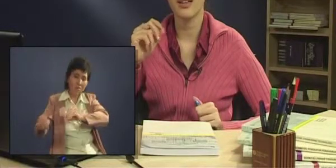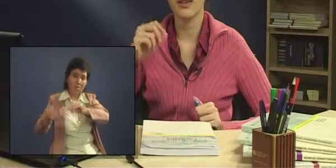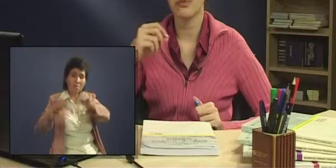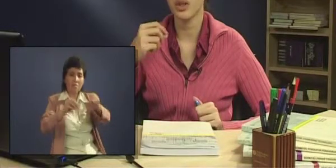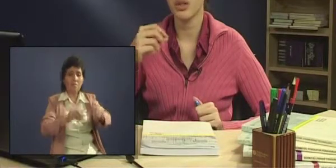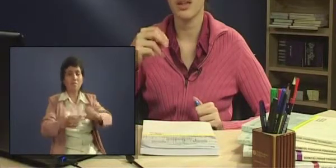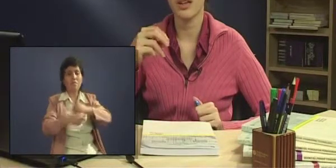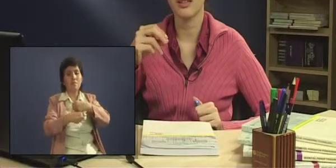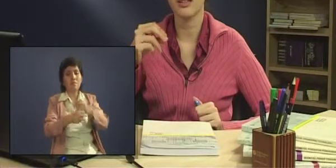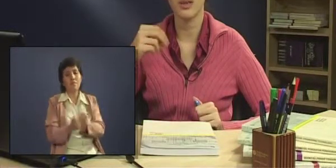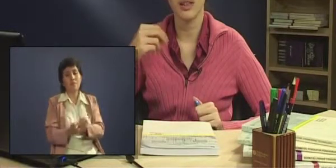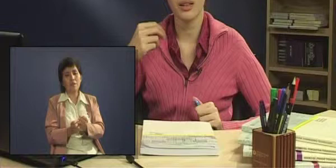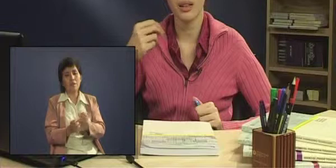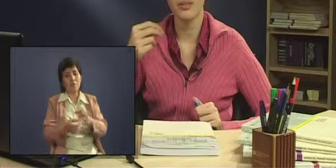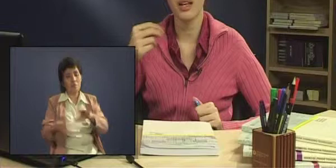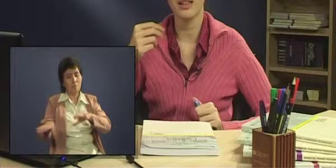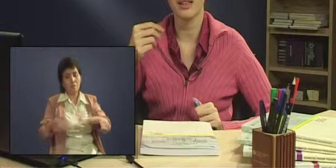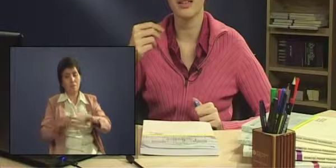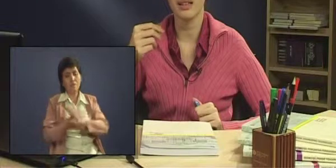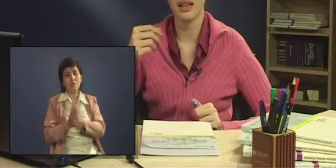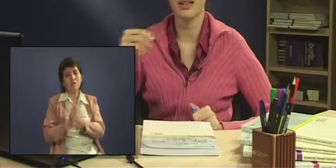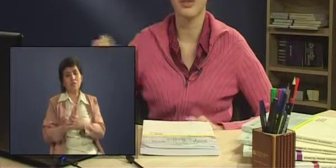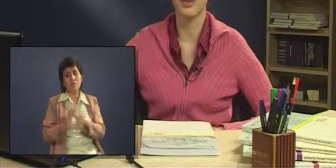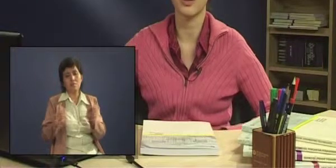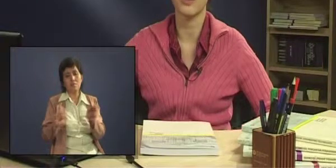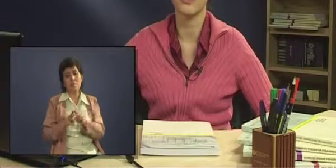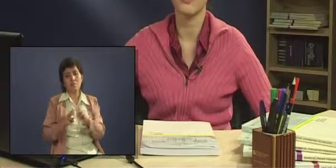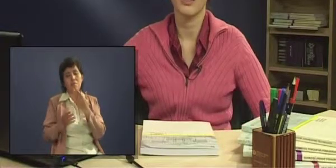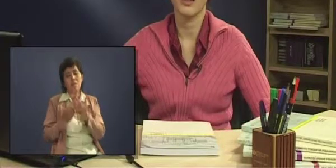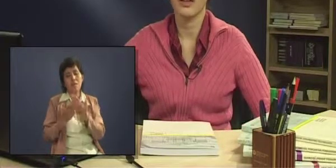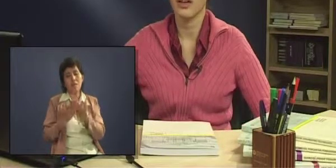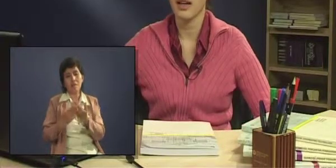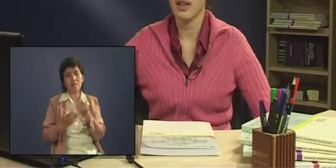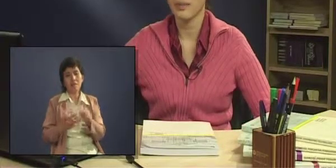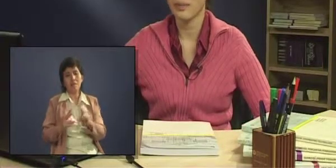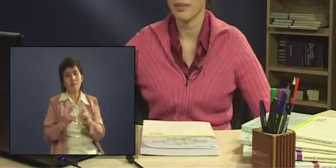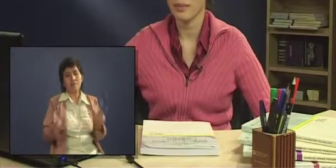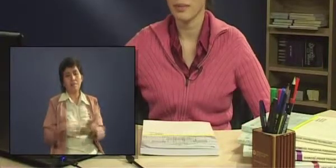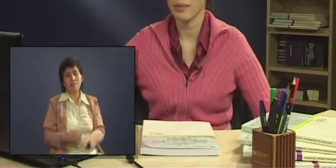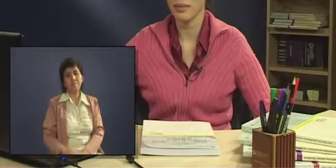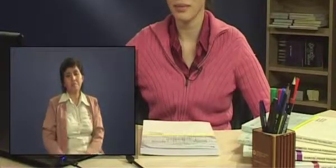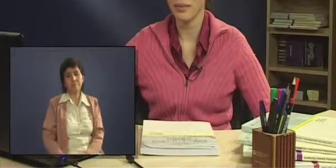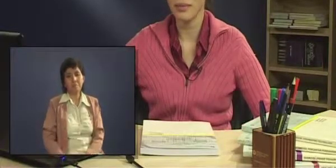make it a real thing, they make it a violent thing to do. Okay.